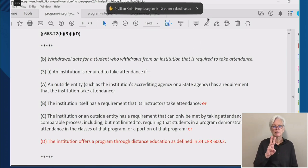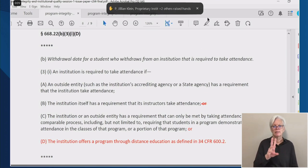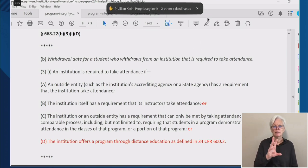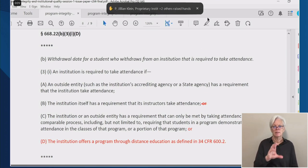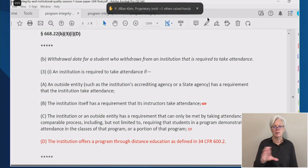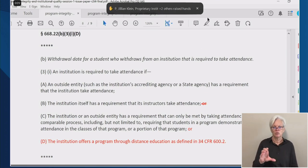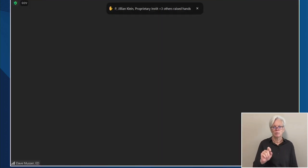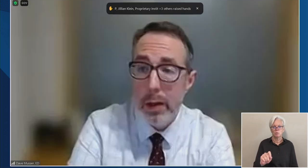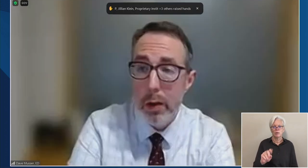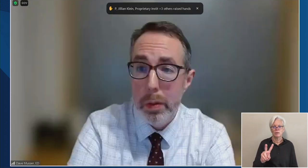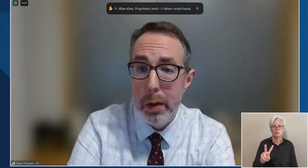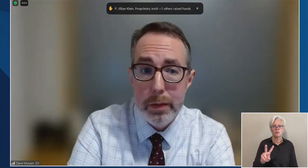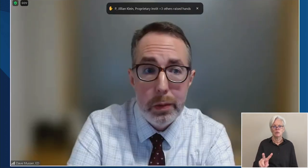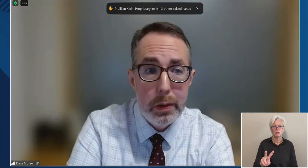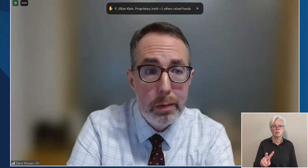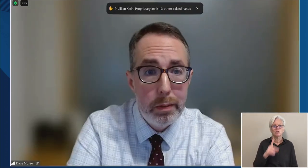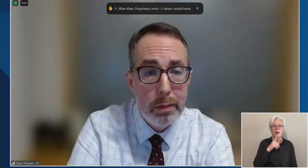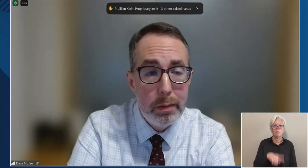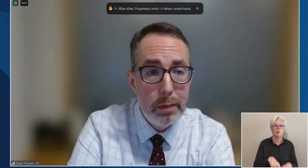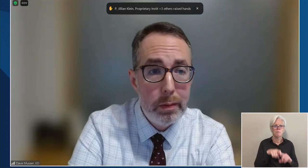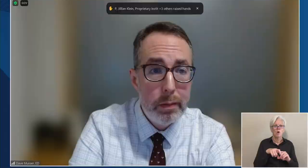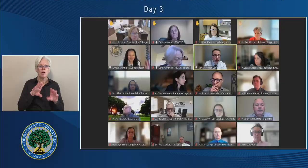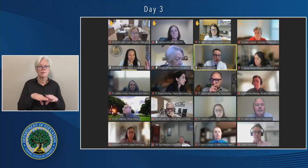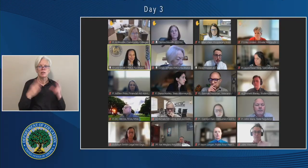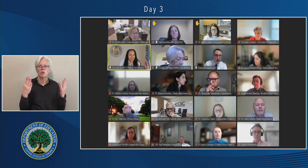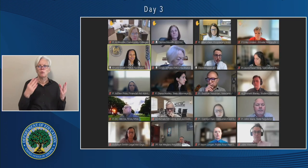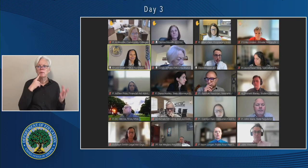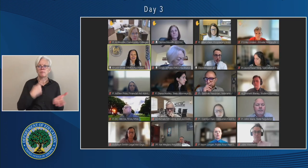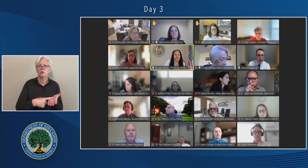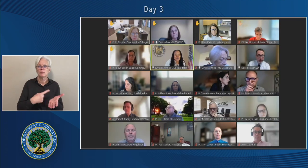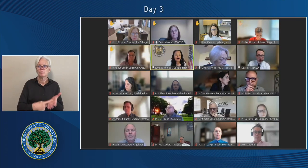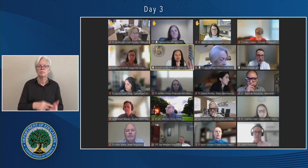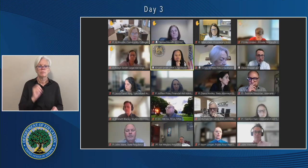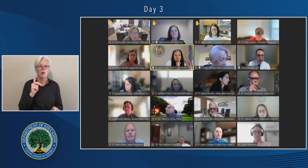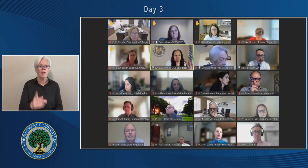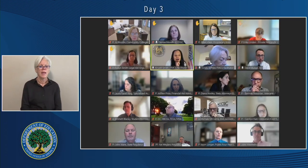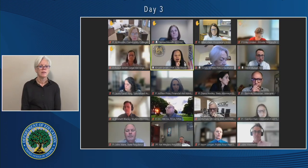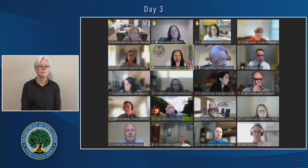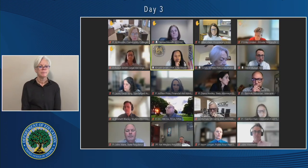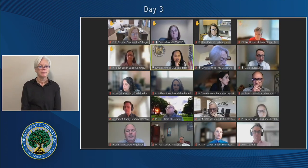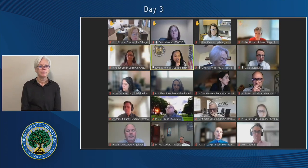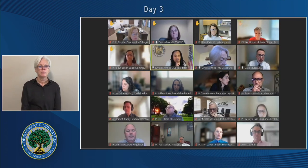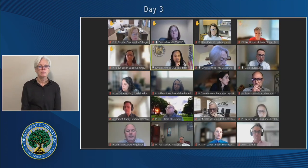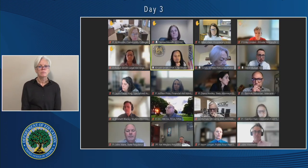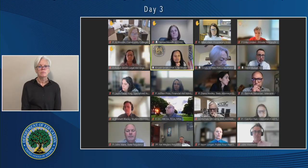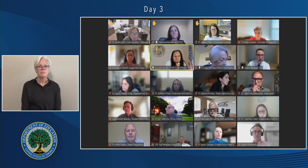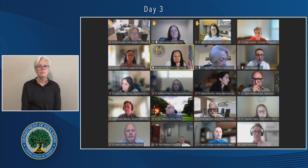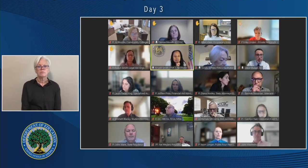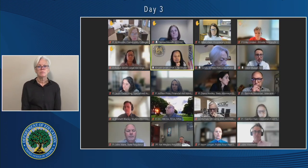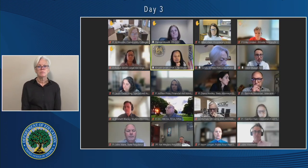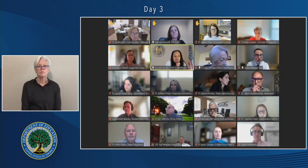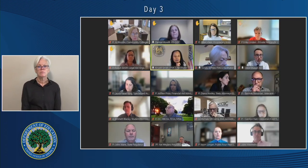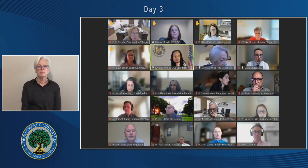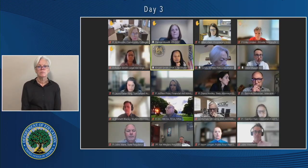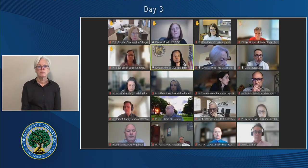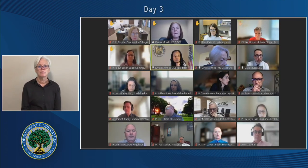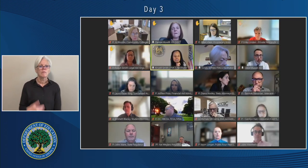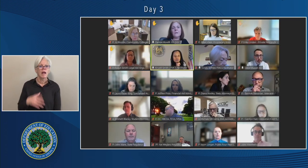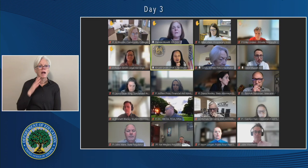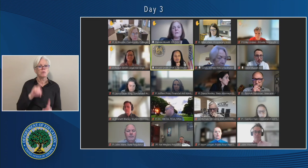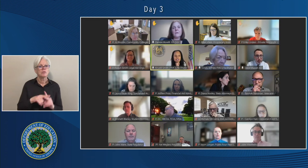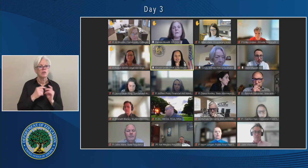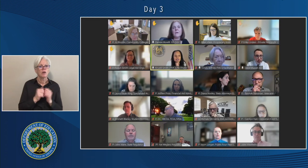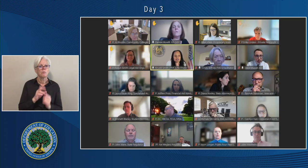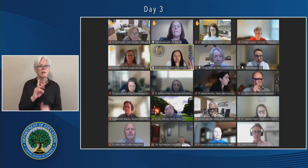And I will pause there and open up the floor. Okay. Um, I will start with Denise because you have some